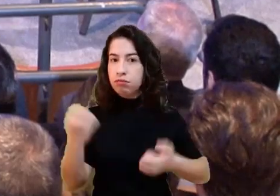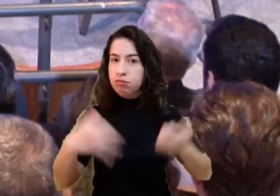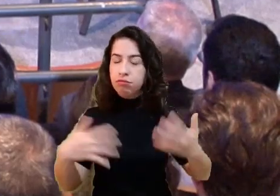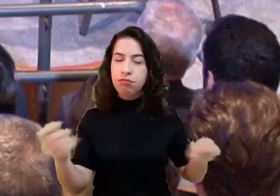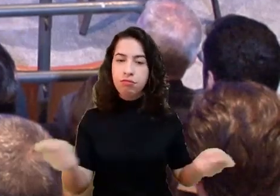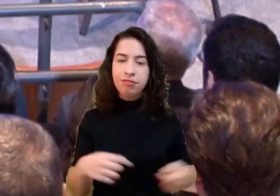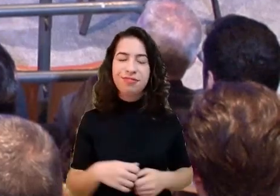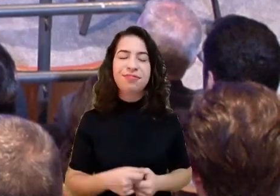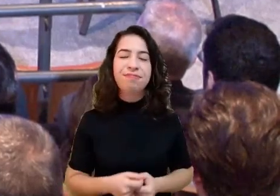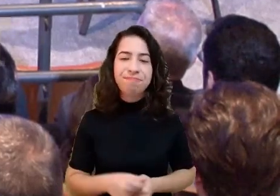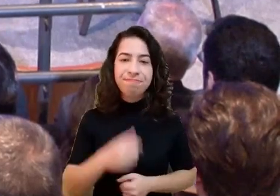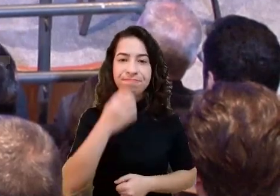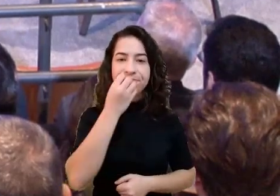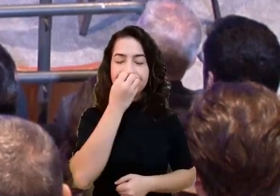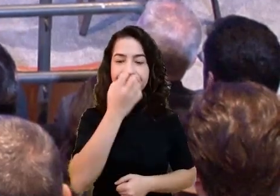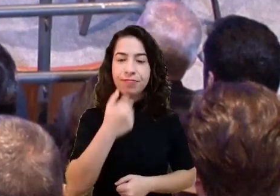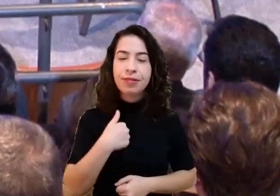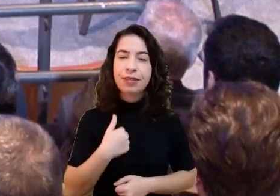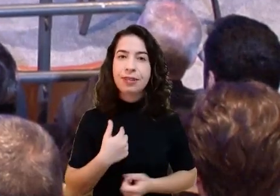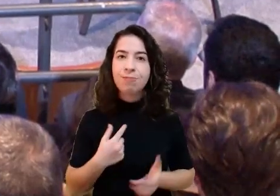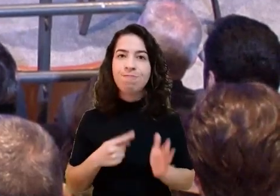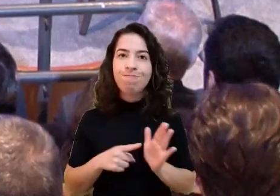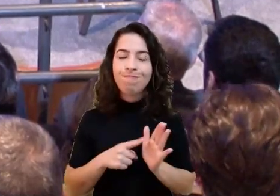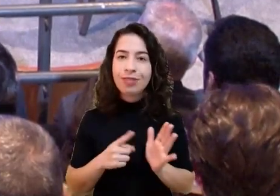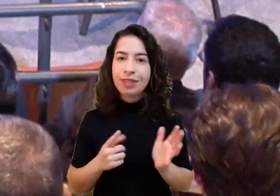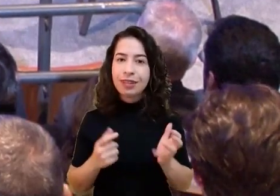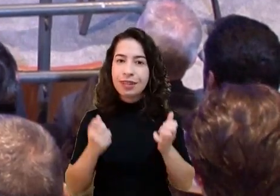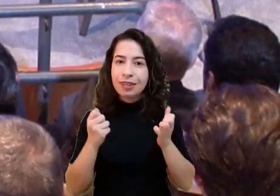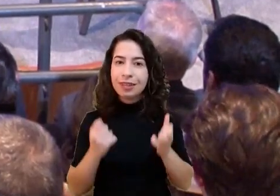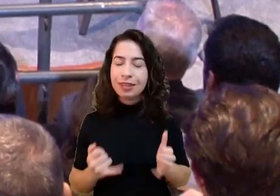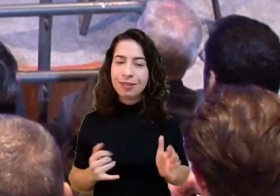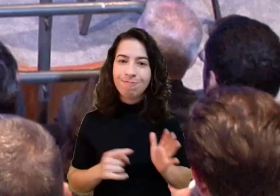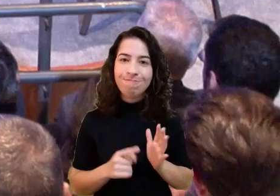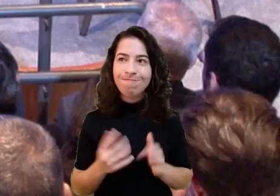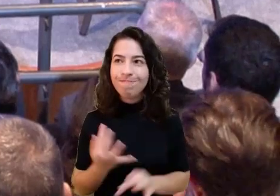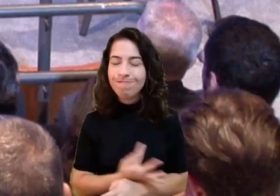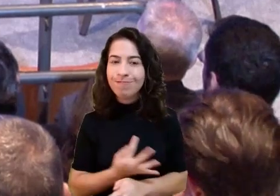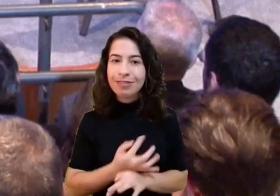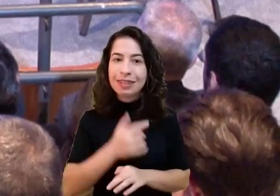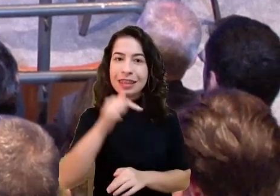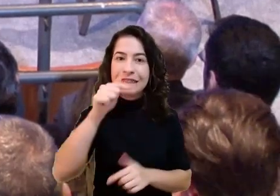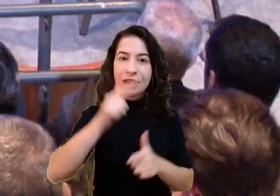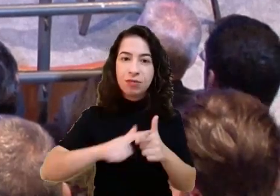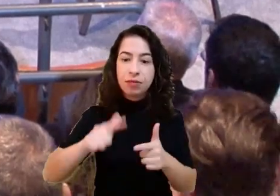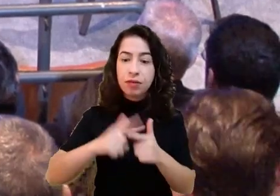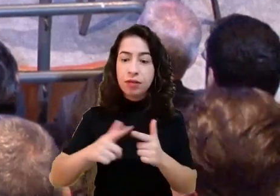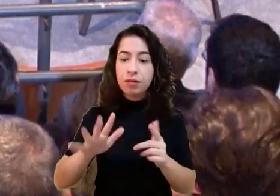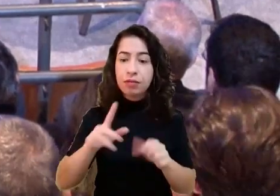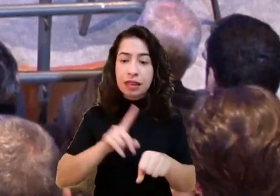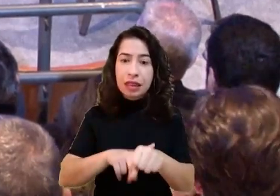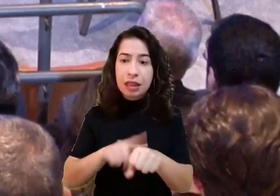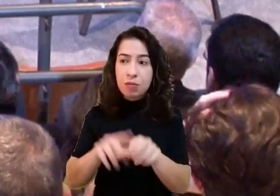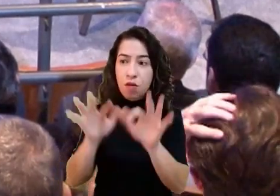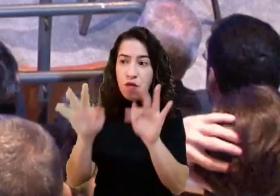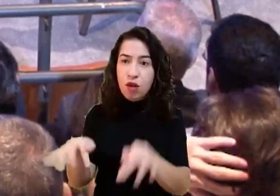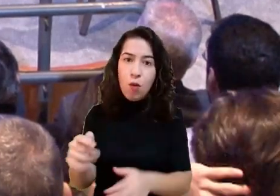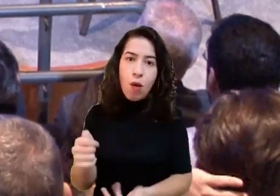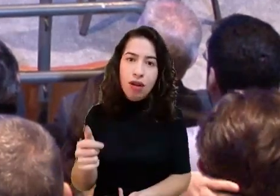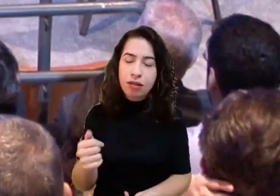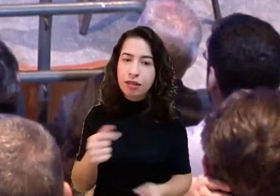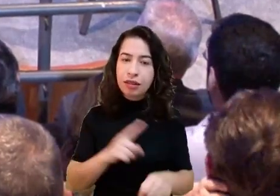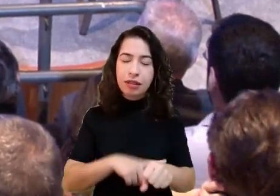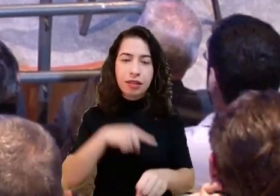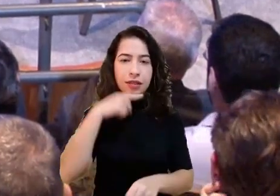good. I'm trying not to ask you about the seven problems, but because we're going to the final moments of our panel, so